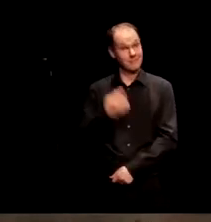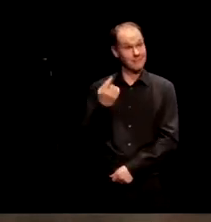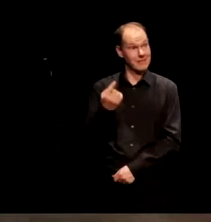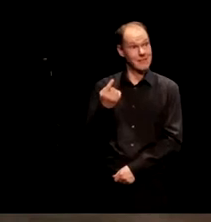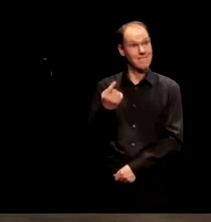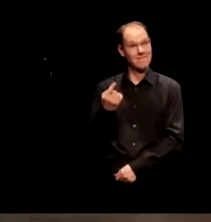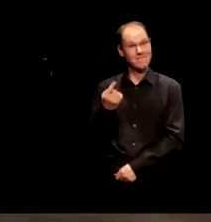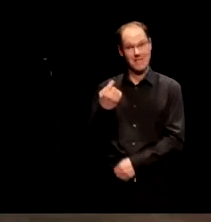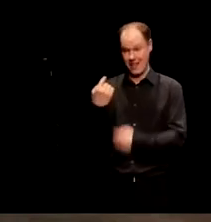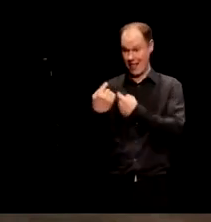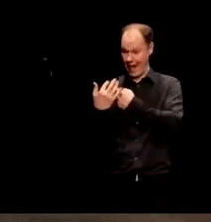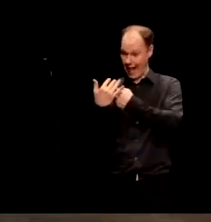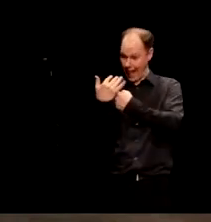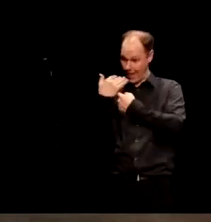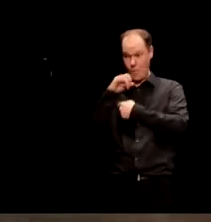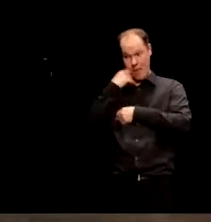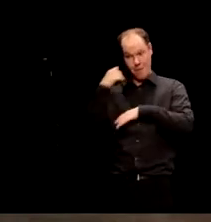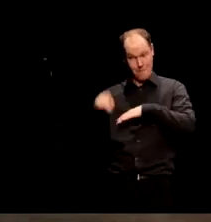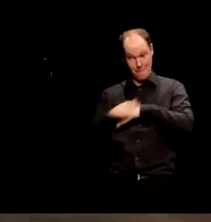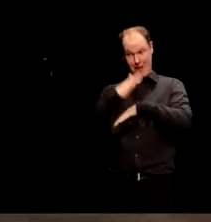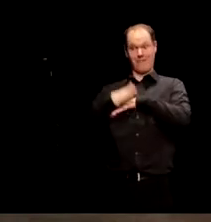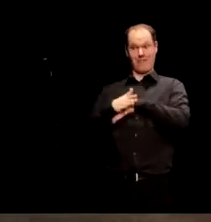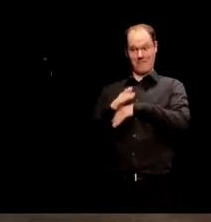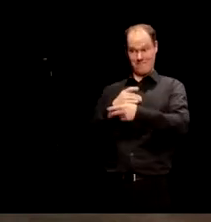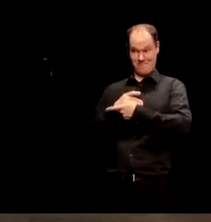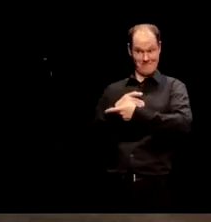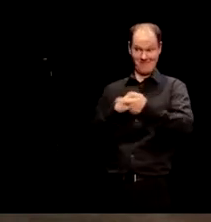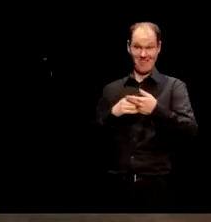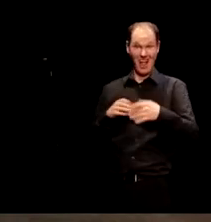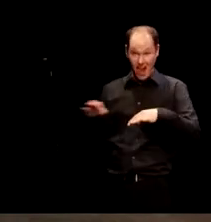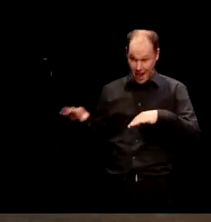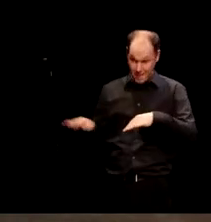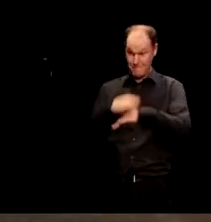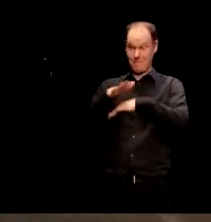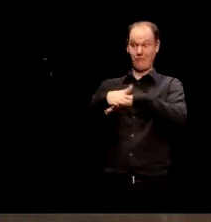made you think he would marry you. Marriage!